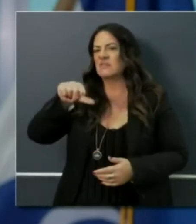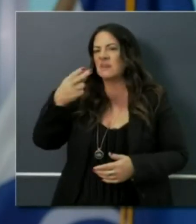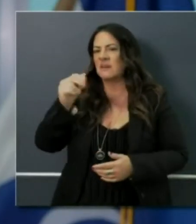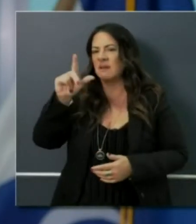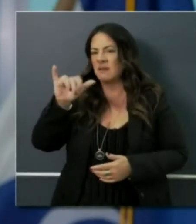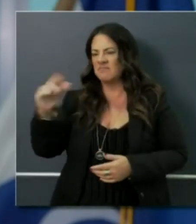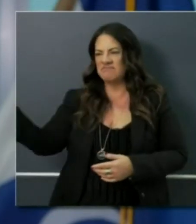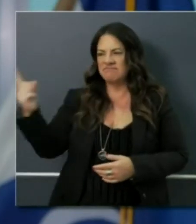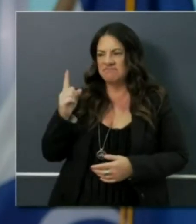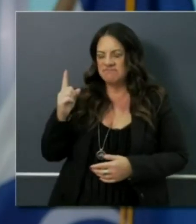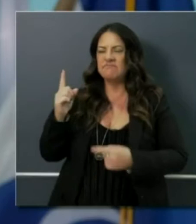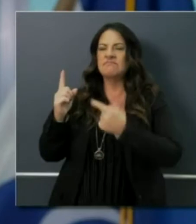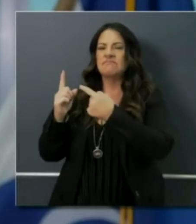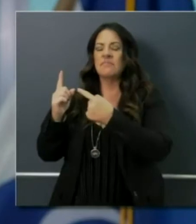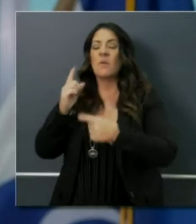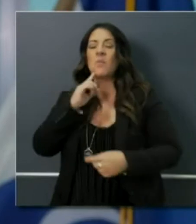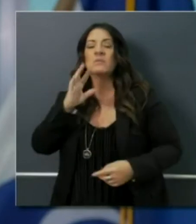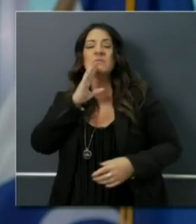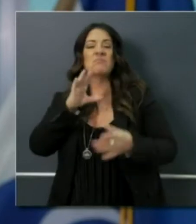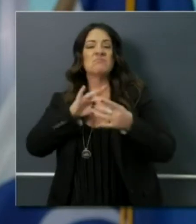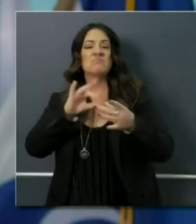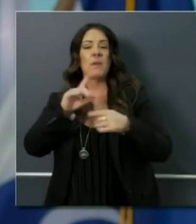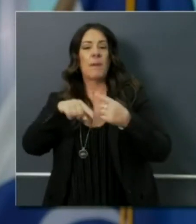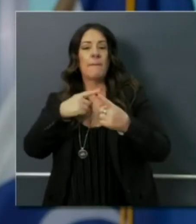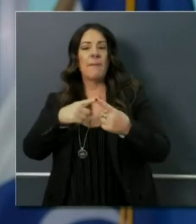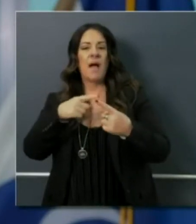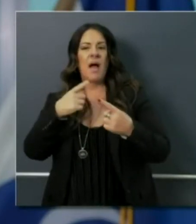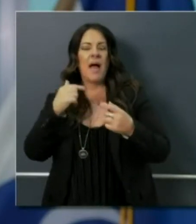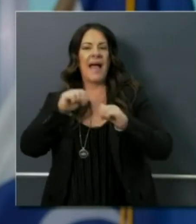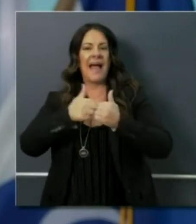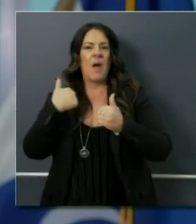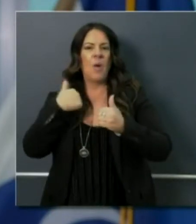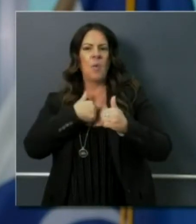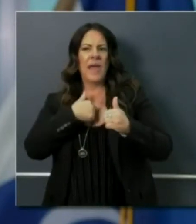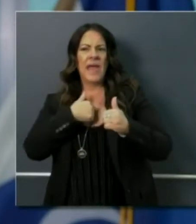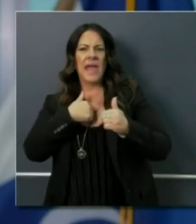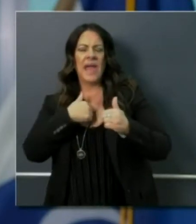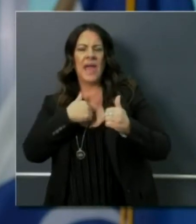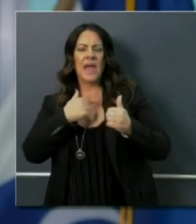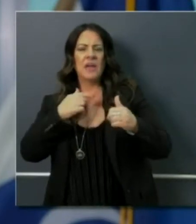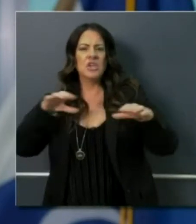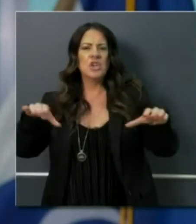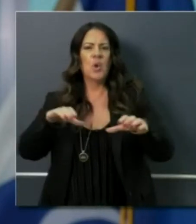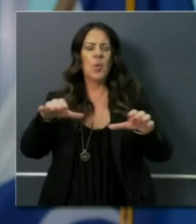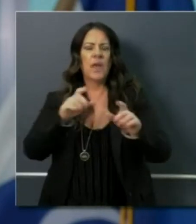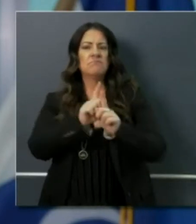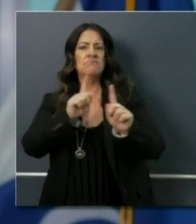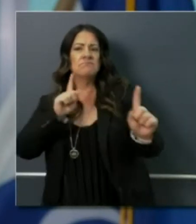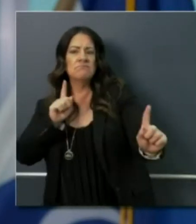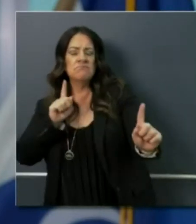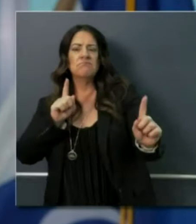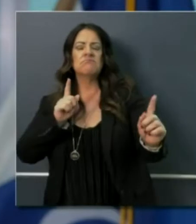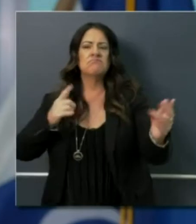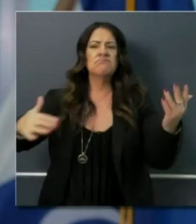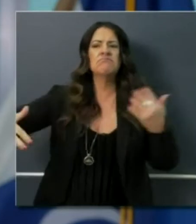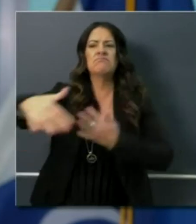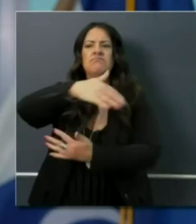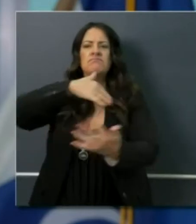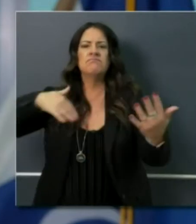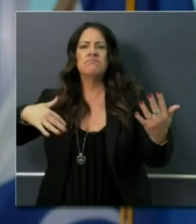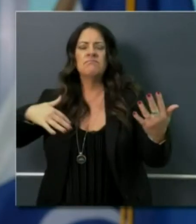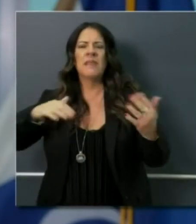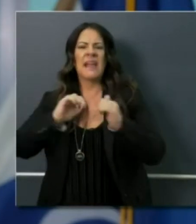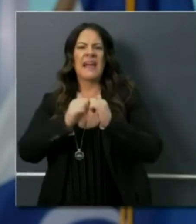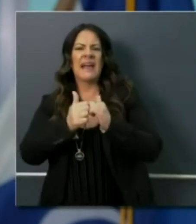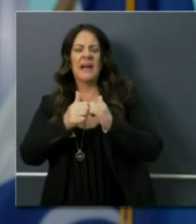of this open-sourced mobility data that we have been receiving on a daily basis that really